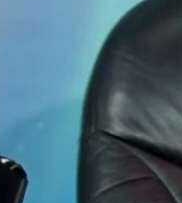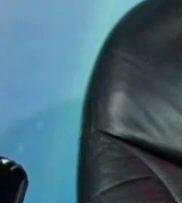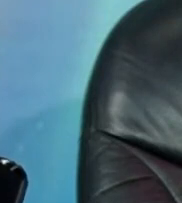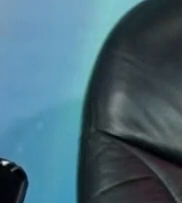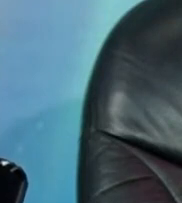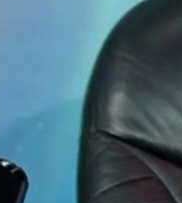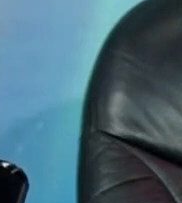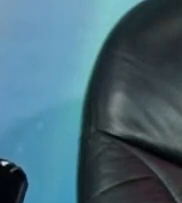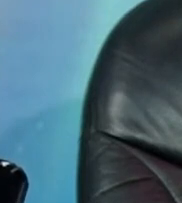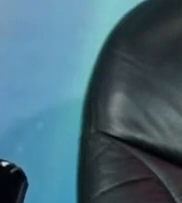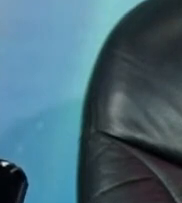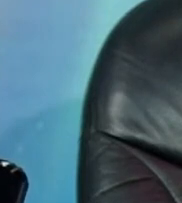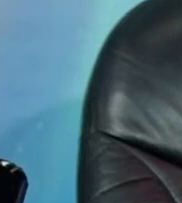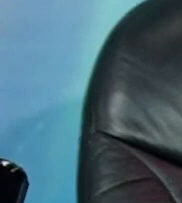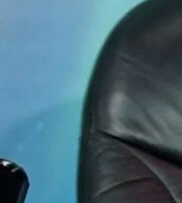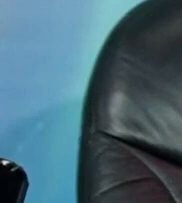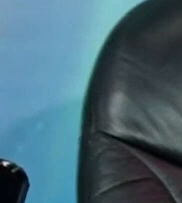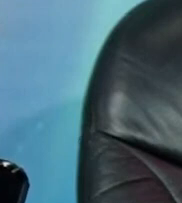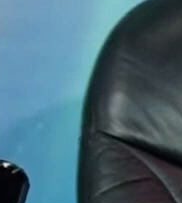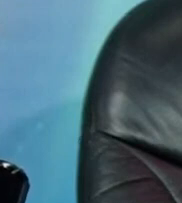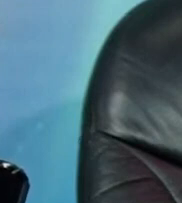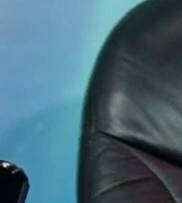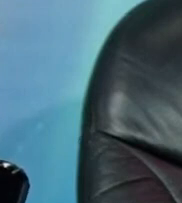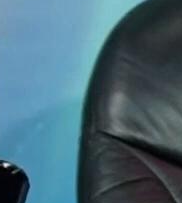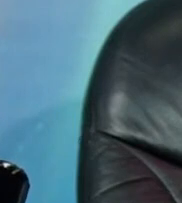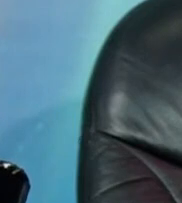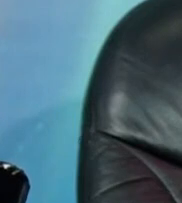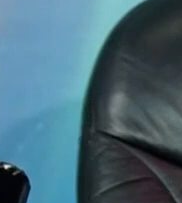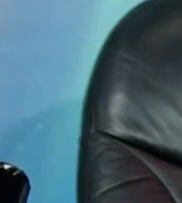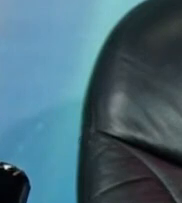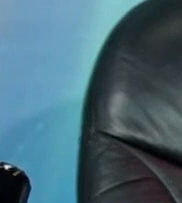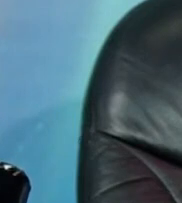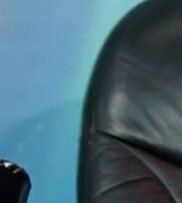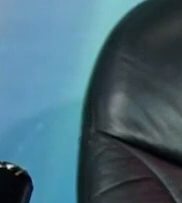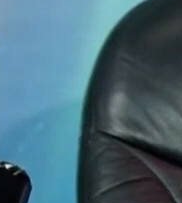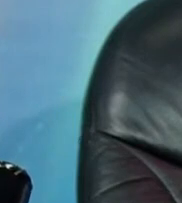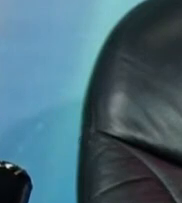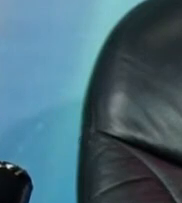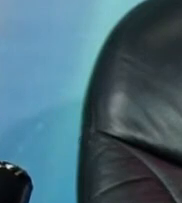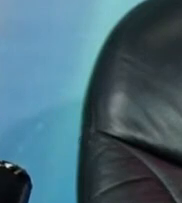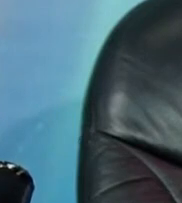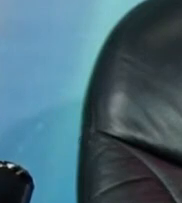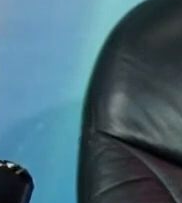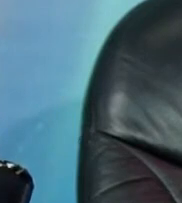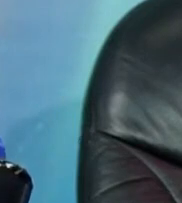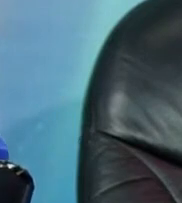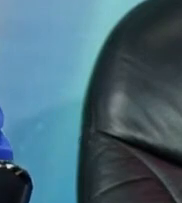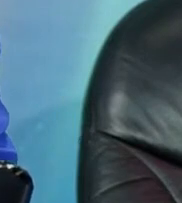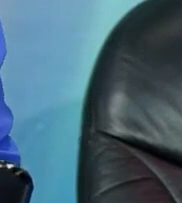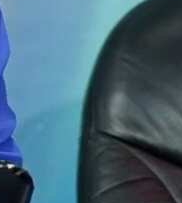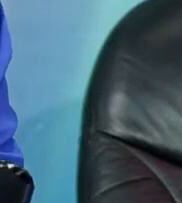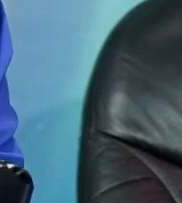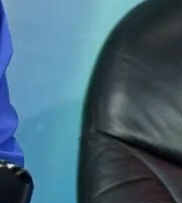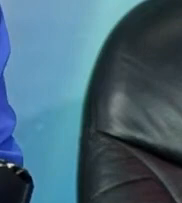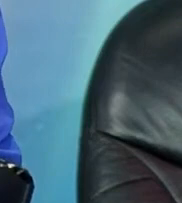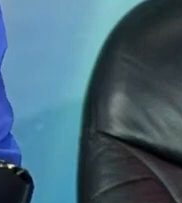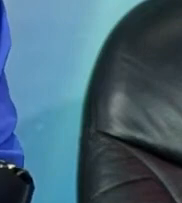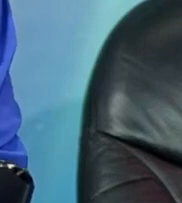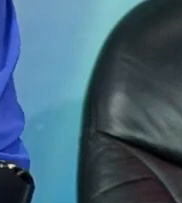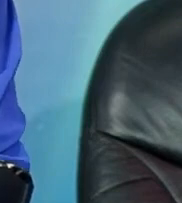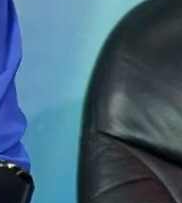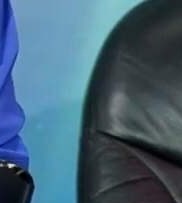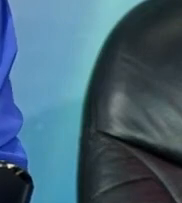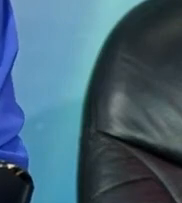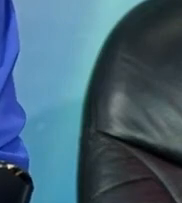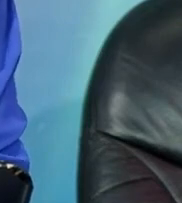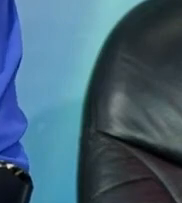we prayed over it. I thought they would be shocked at the figures. They said, Ruth, Boaz, let's move